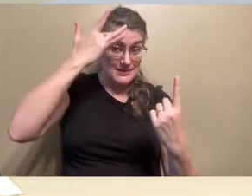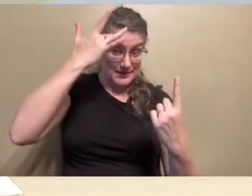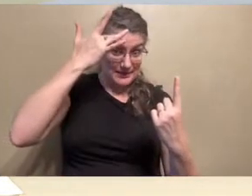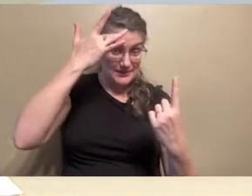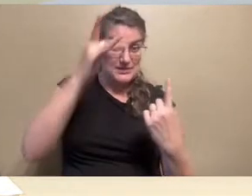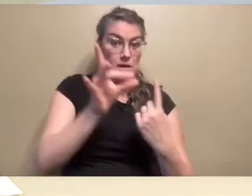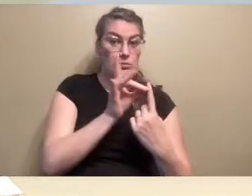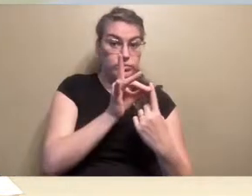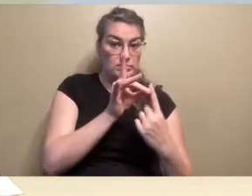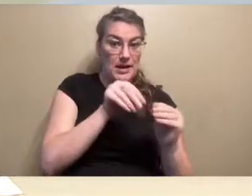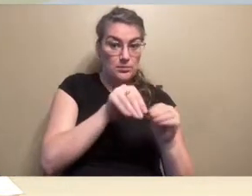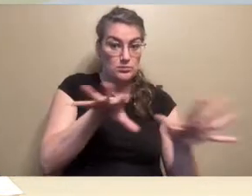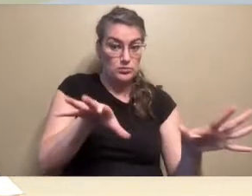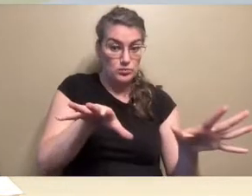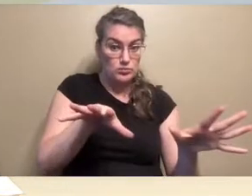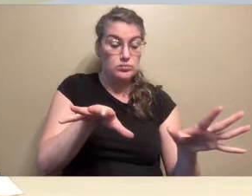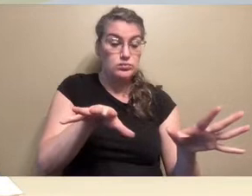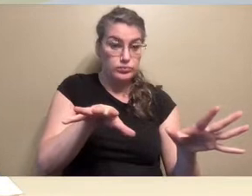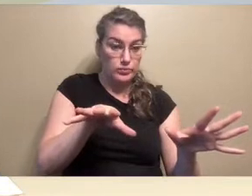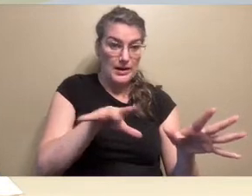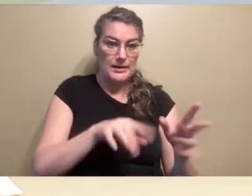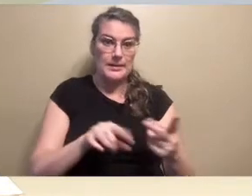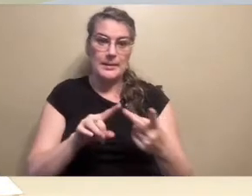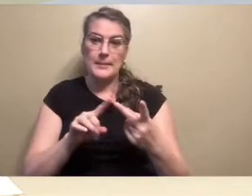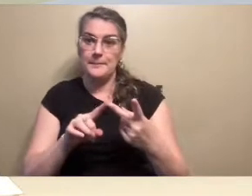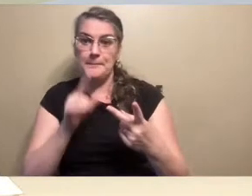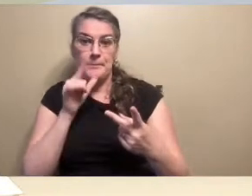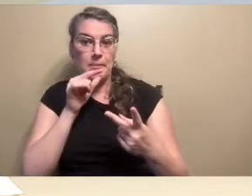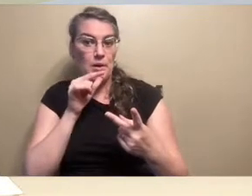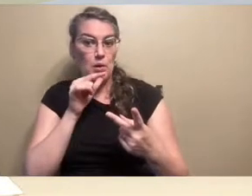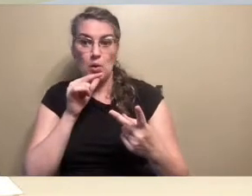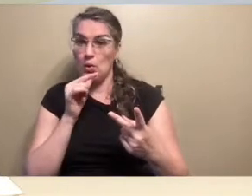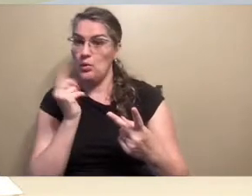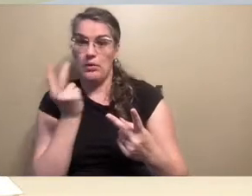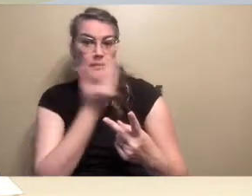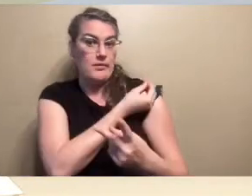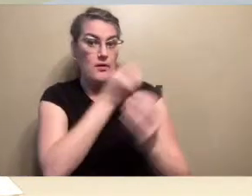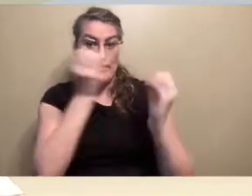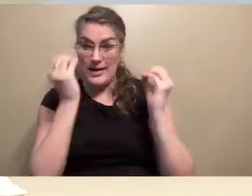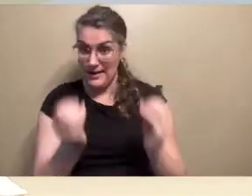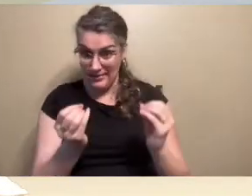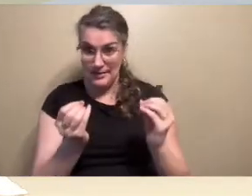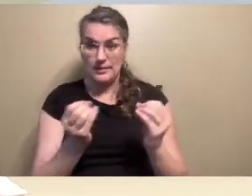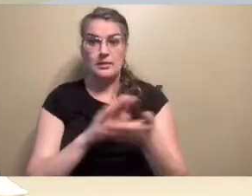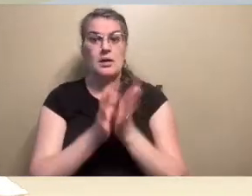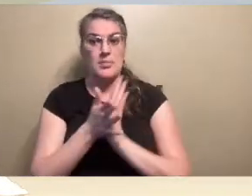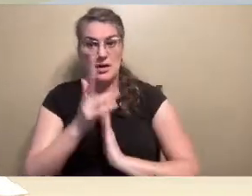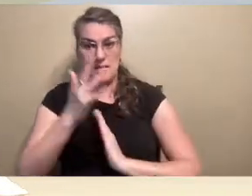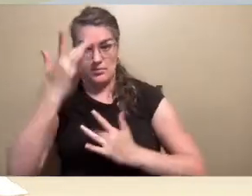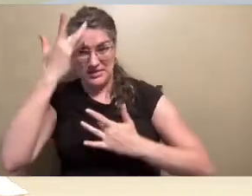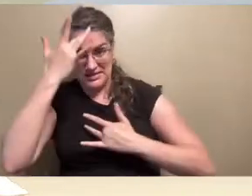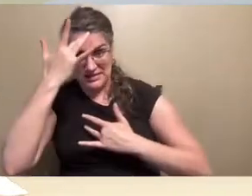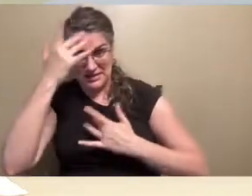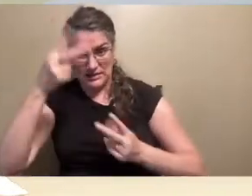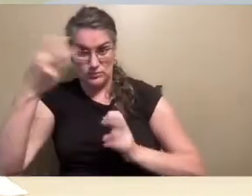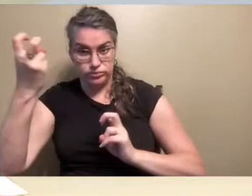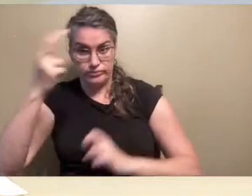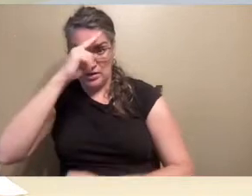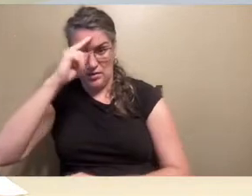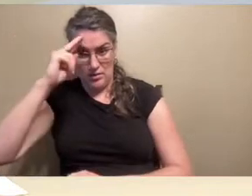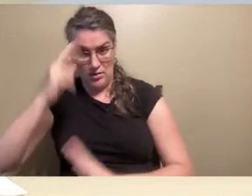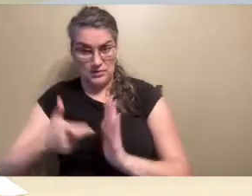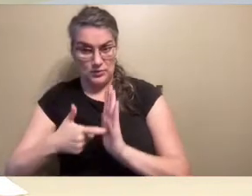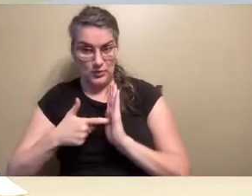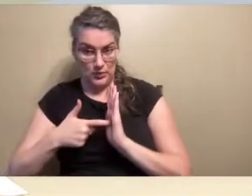spread COVID, but most unvaccinated are hospitalized. Yes, and we'll probably also, I hope we don't get into